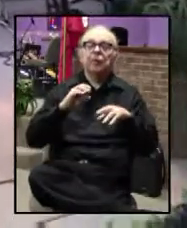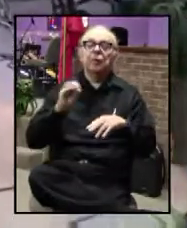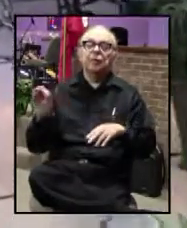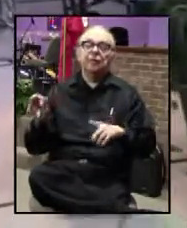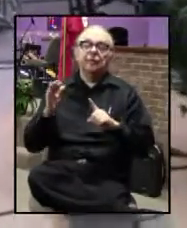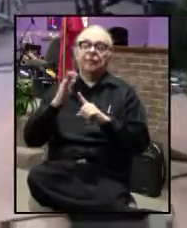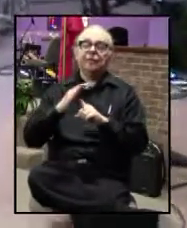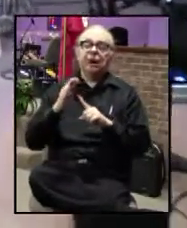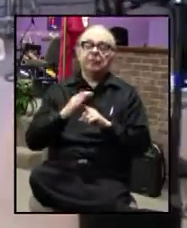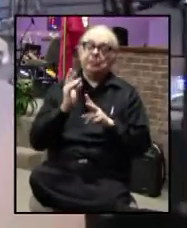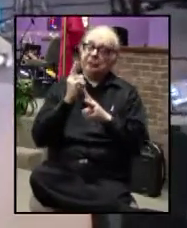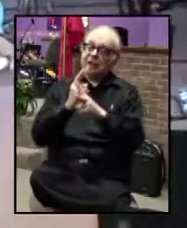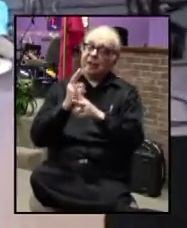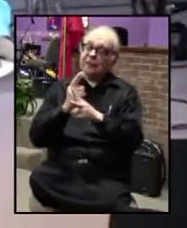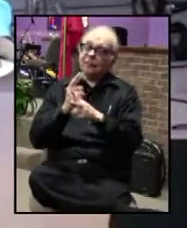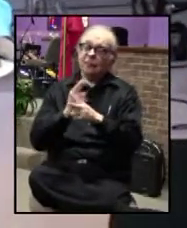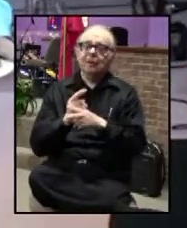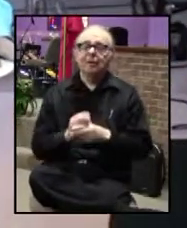Be careful.